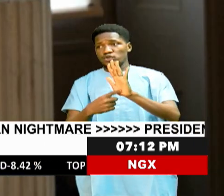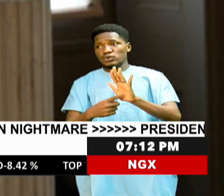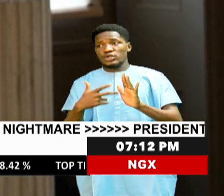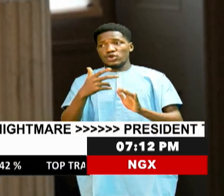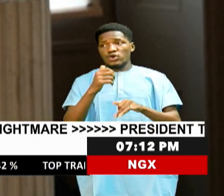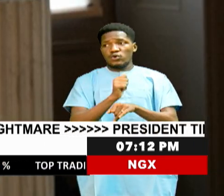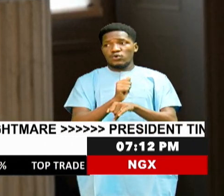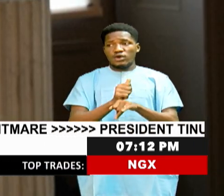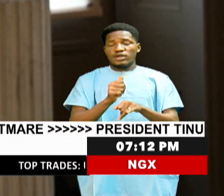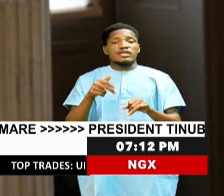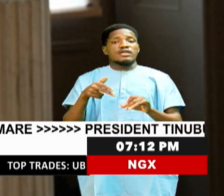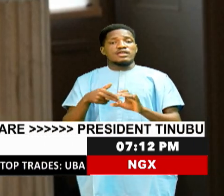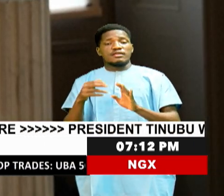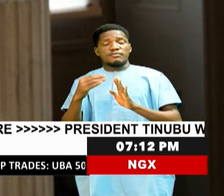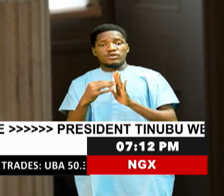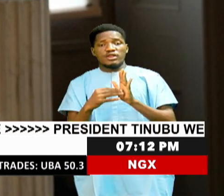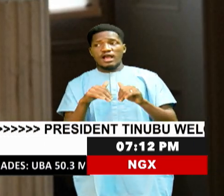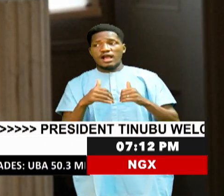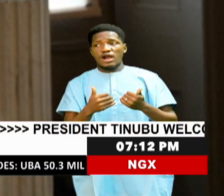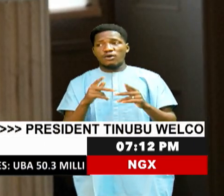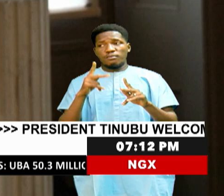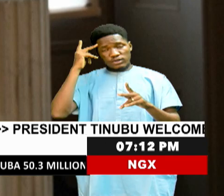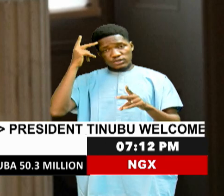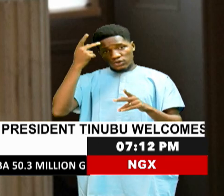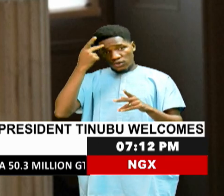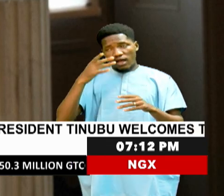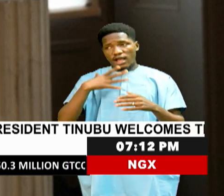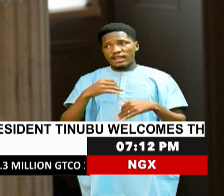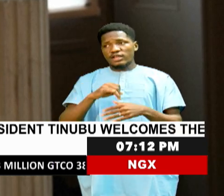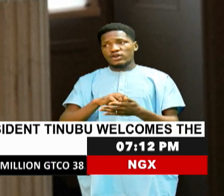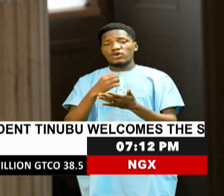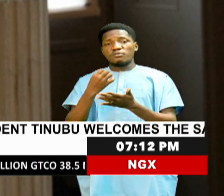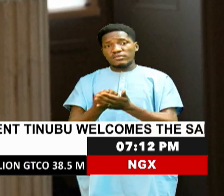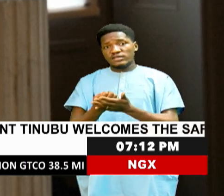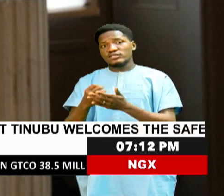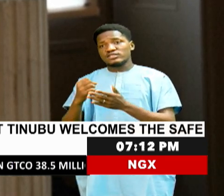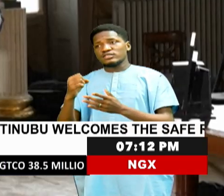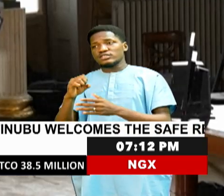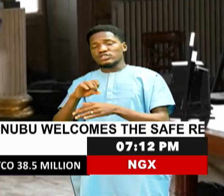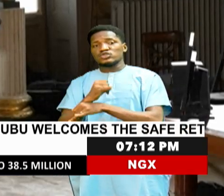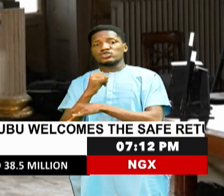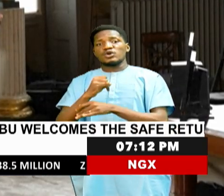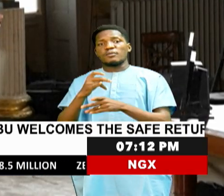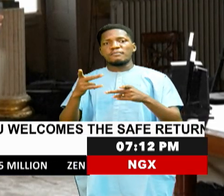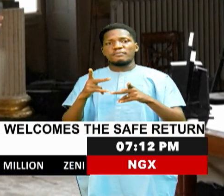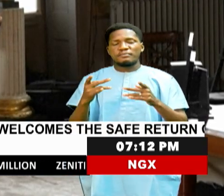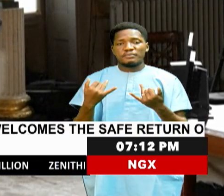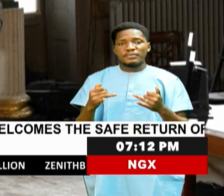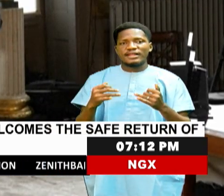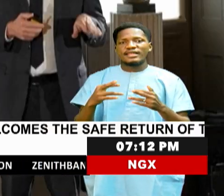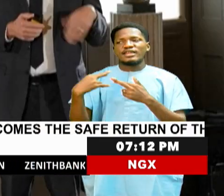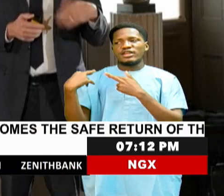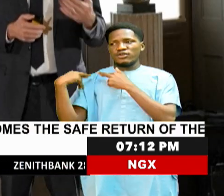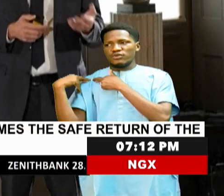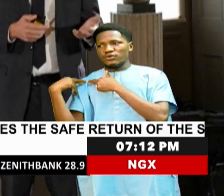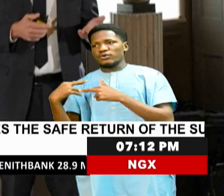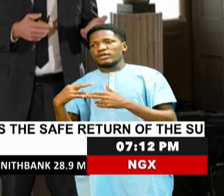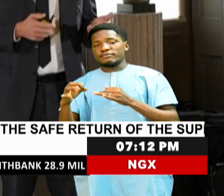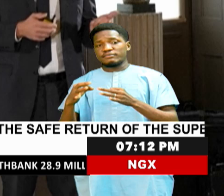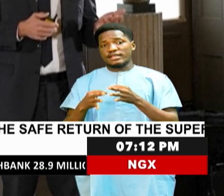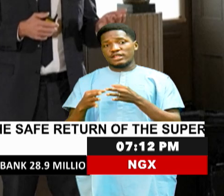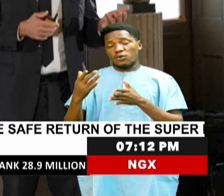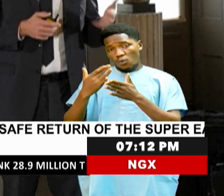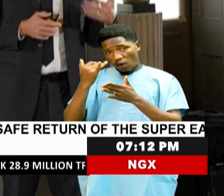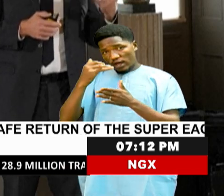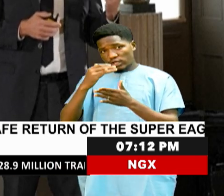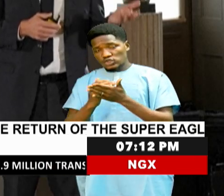economic institutions play a role in explaining why some countries prosper, while others do not. Their insights show